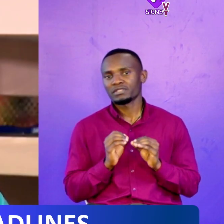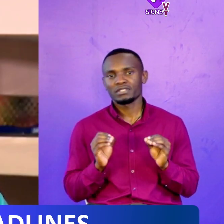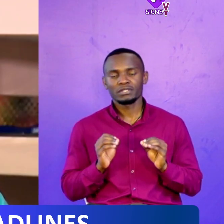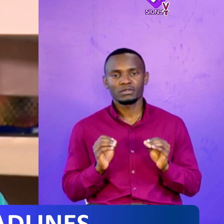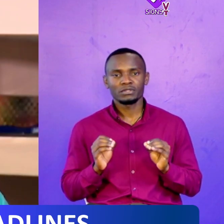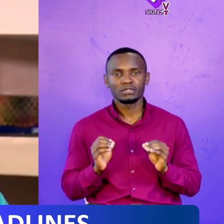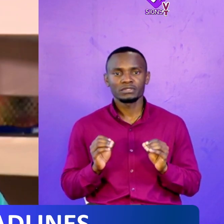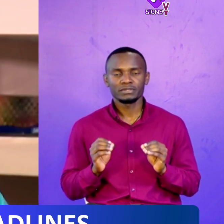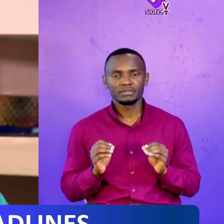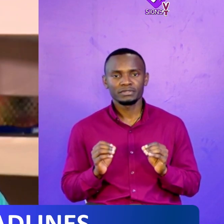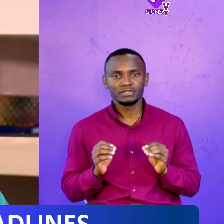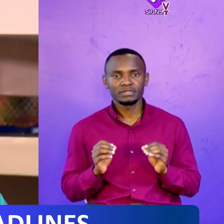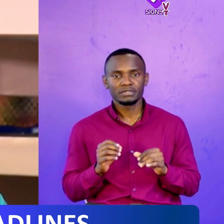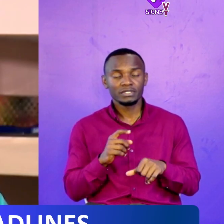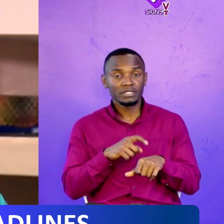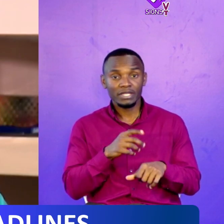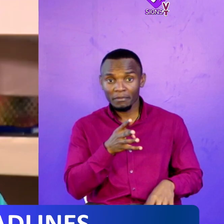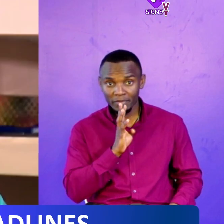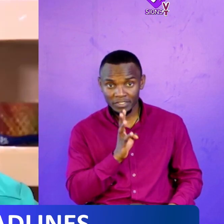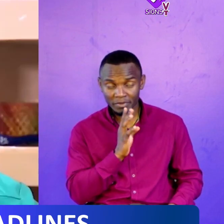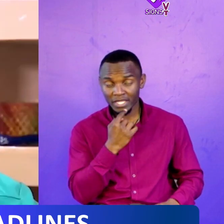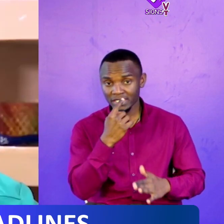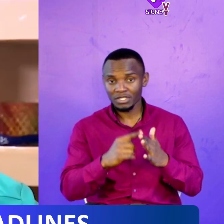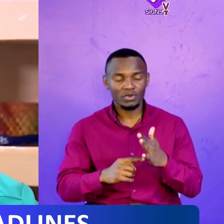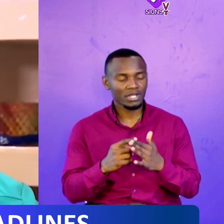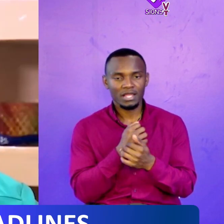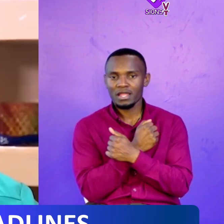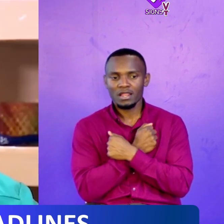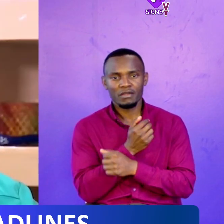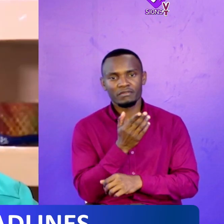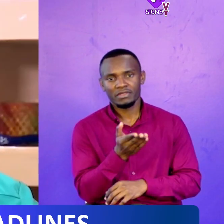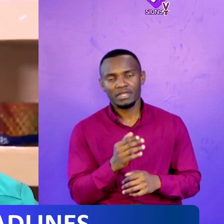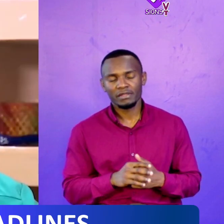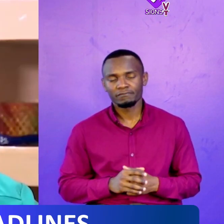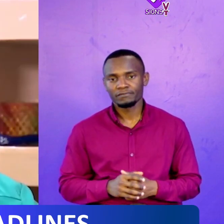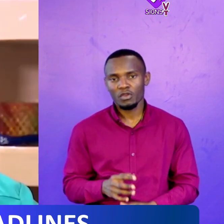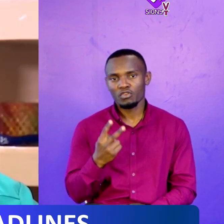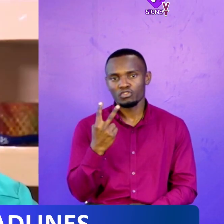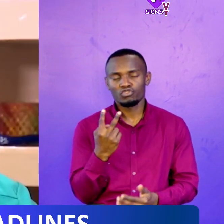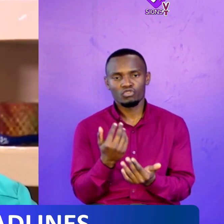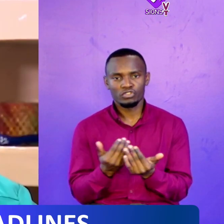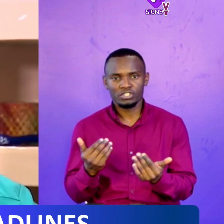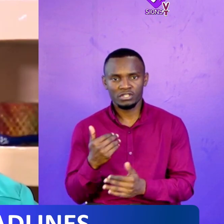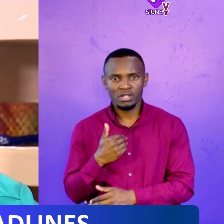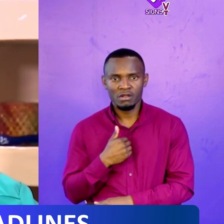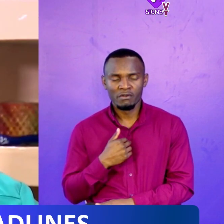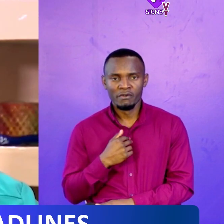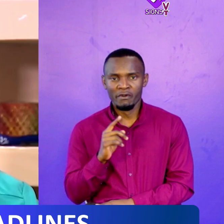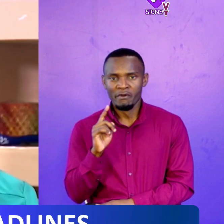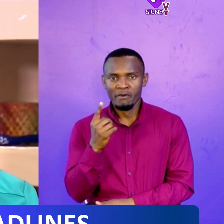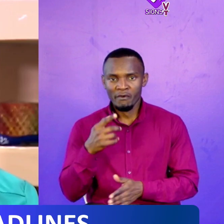Alikuwa akiongea, alikuwa anasema hata huko amependa sana. Kuna watoto 2. First born ni msichana.